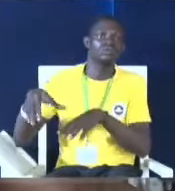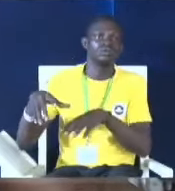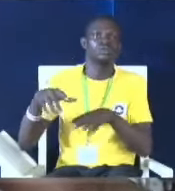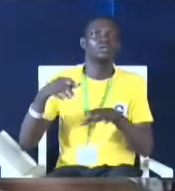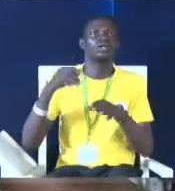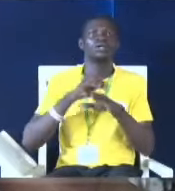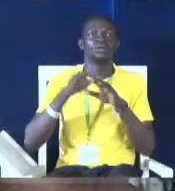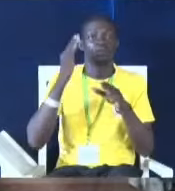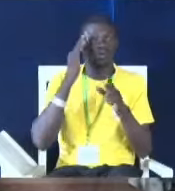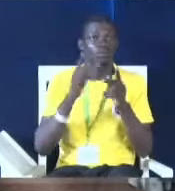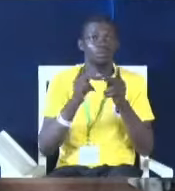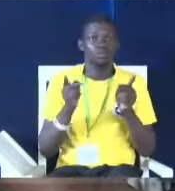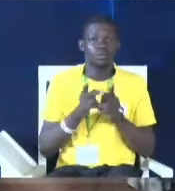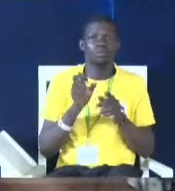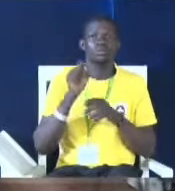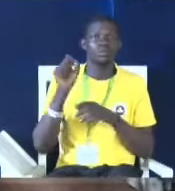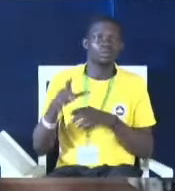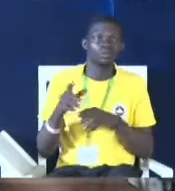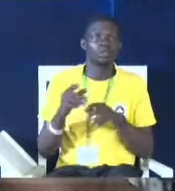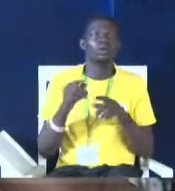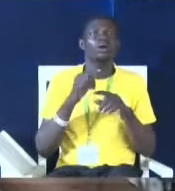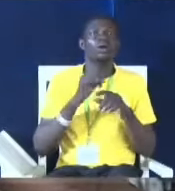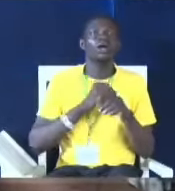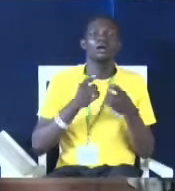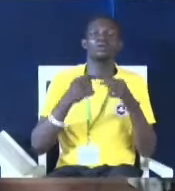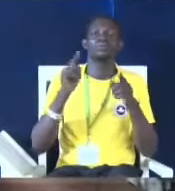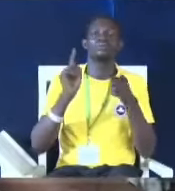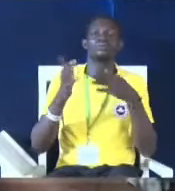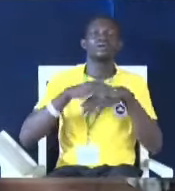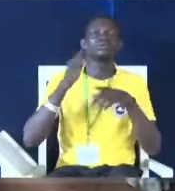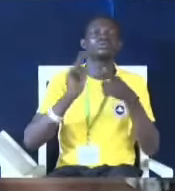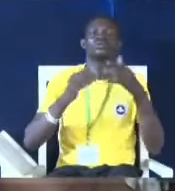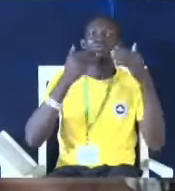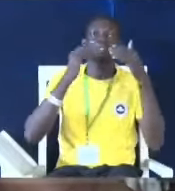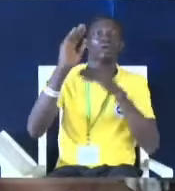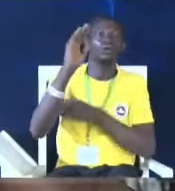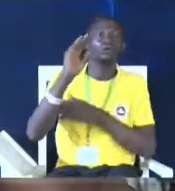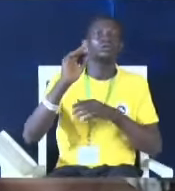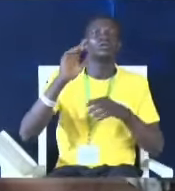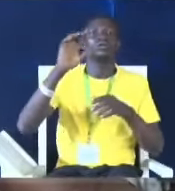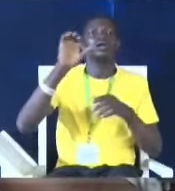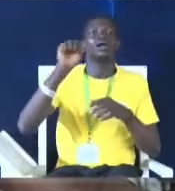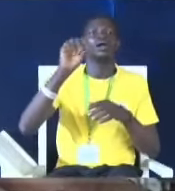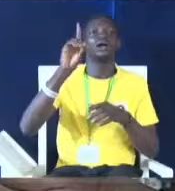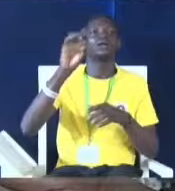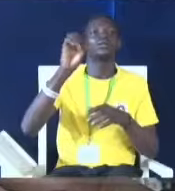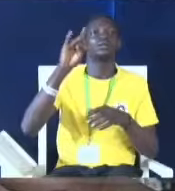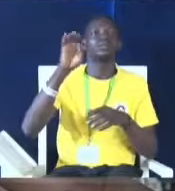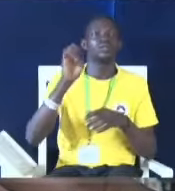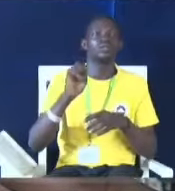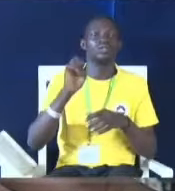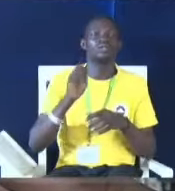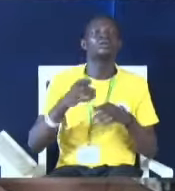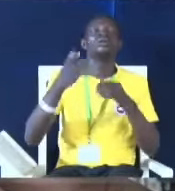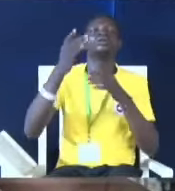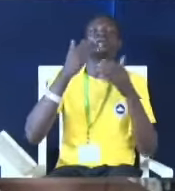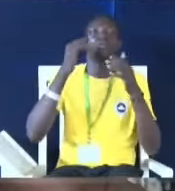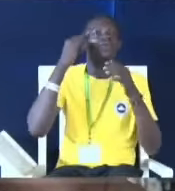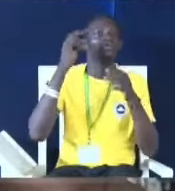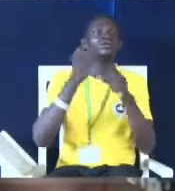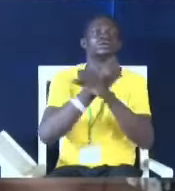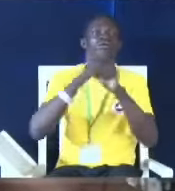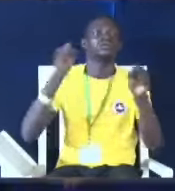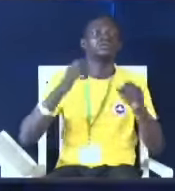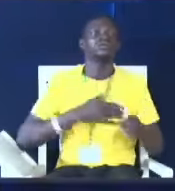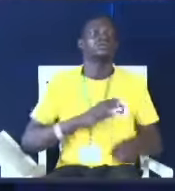I did not know the place where they dropped me. I have come back to tell the God of Ihe Adeboye, thank you for